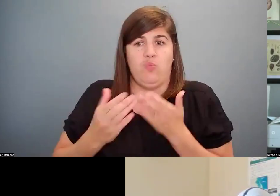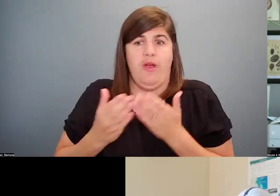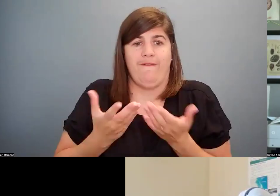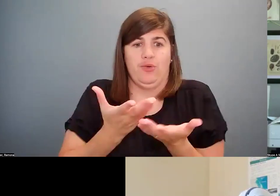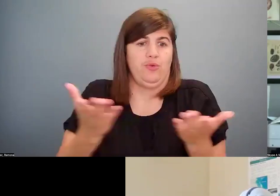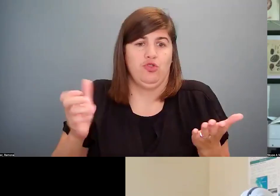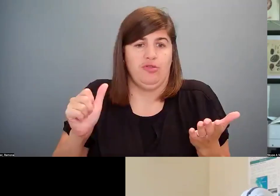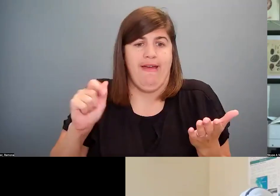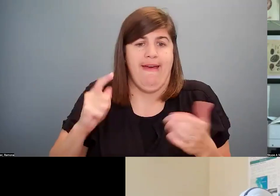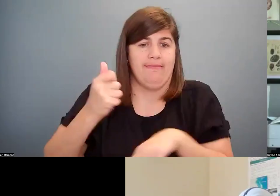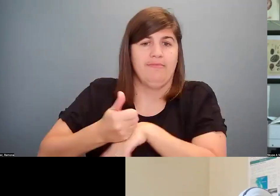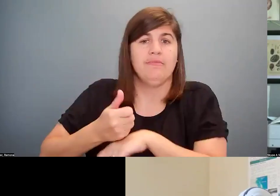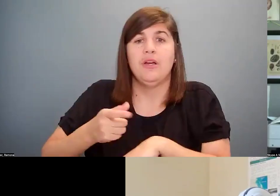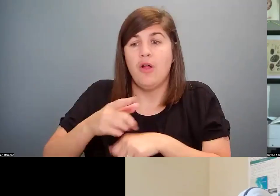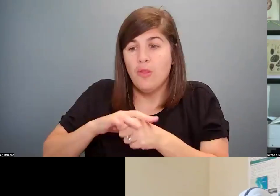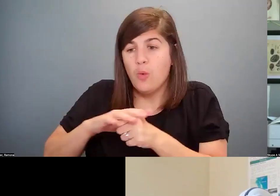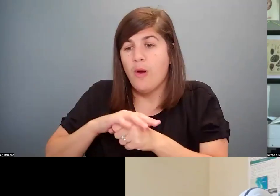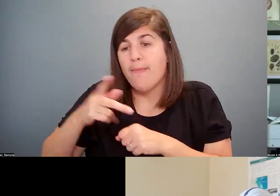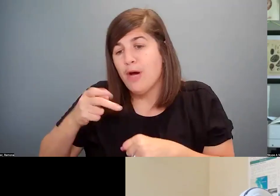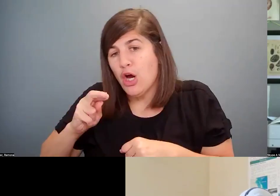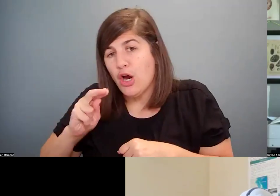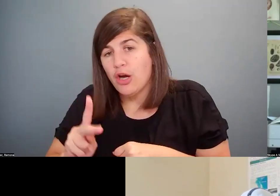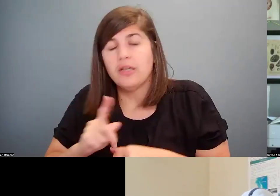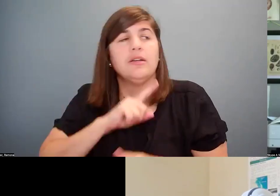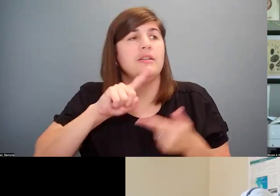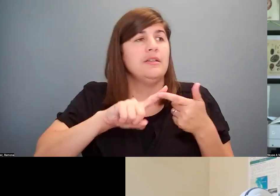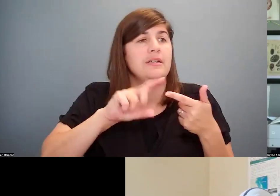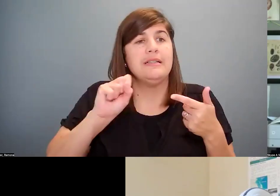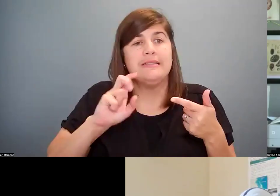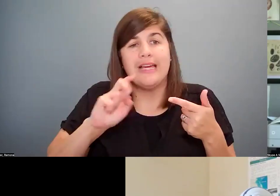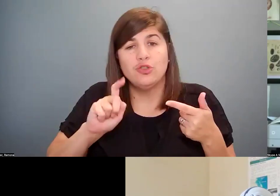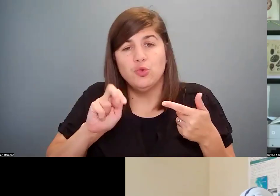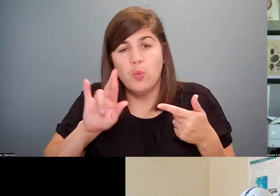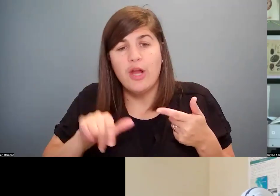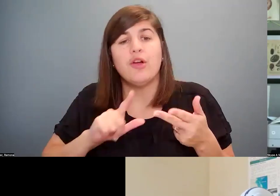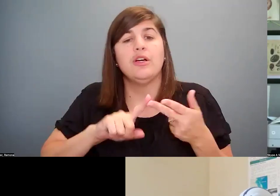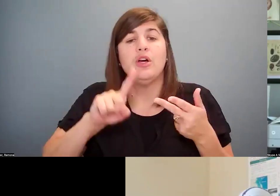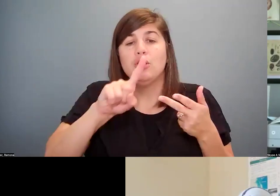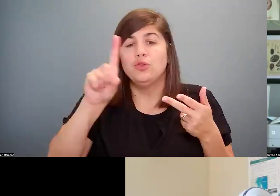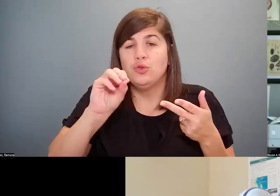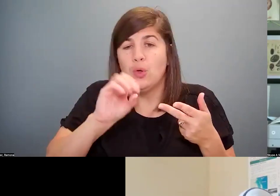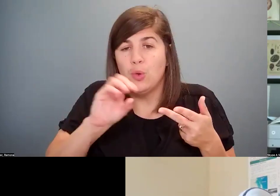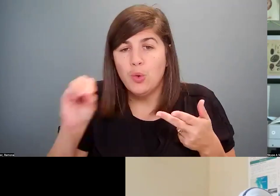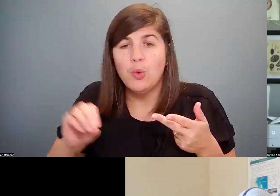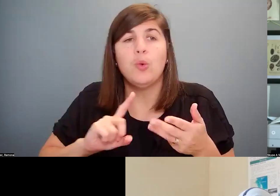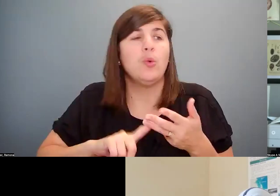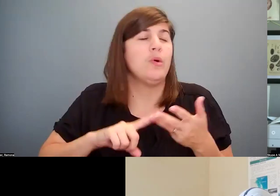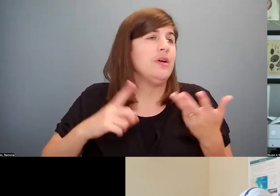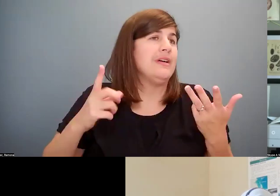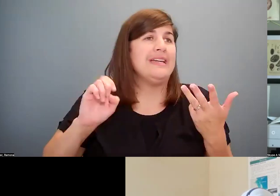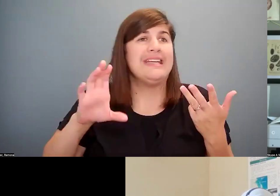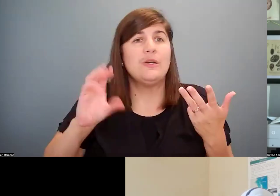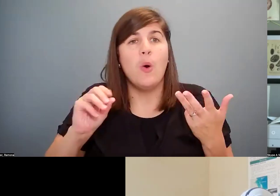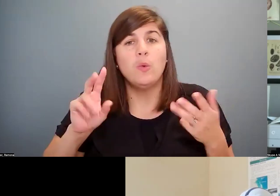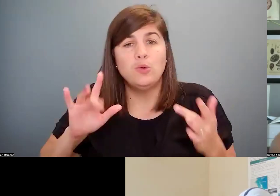you have a local park or a sanctuary, a zoo, an aquarium, or an eco tour like a whale watch, those are